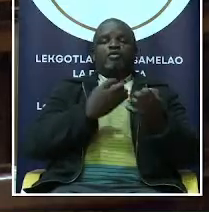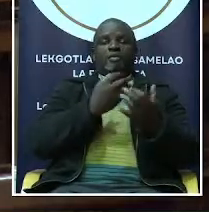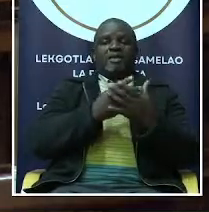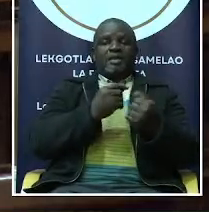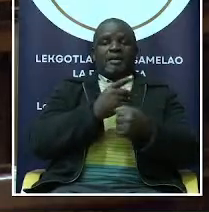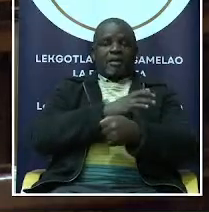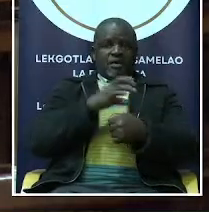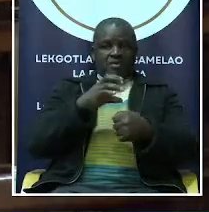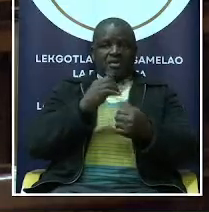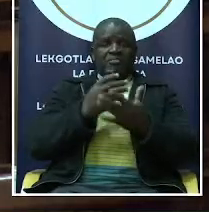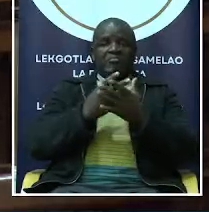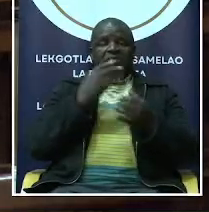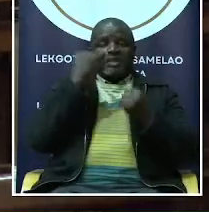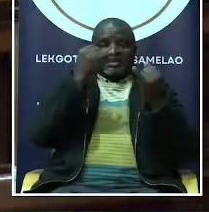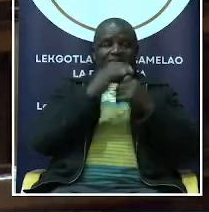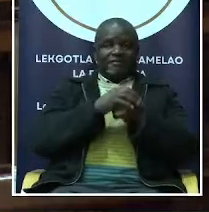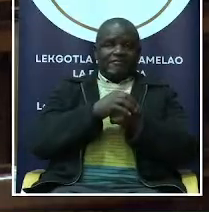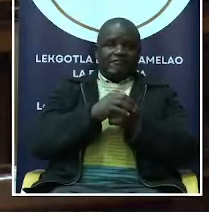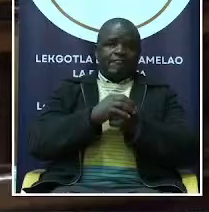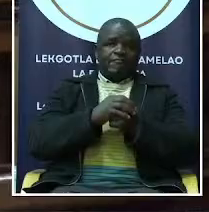empowerment initiatives.